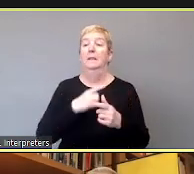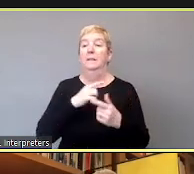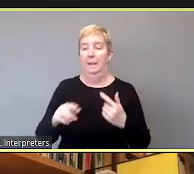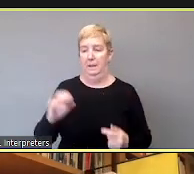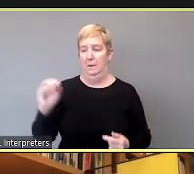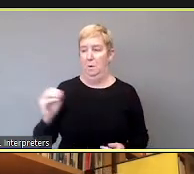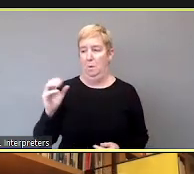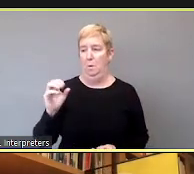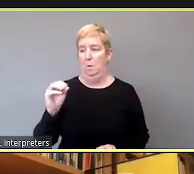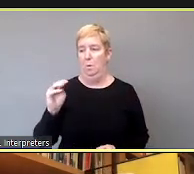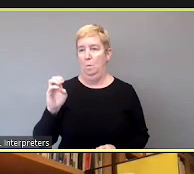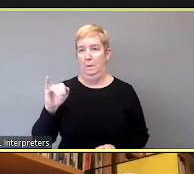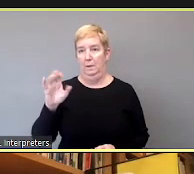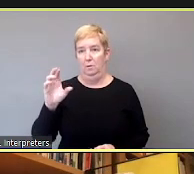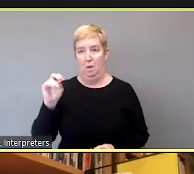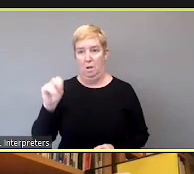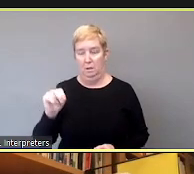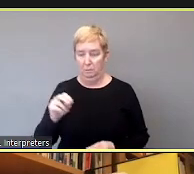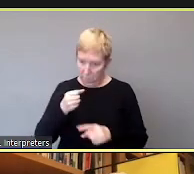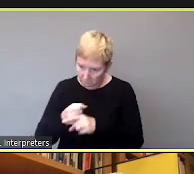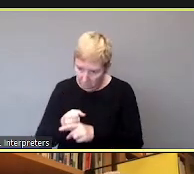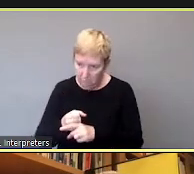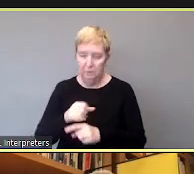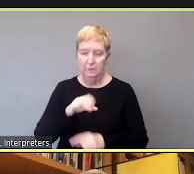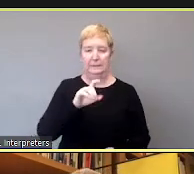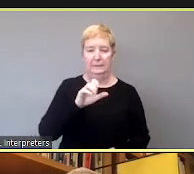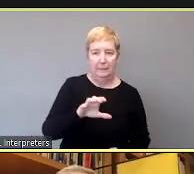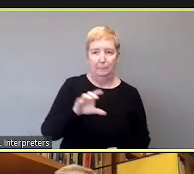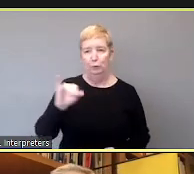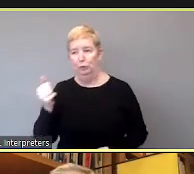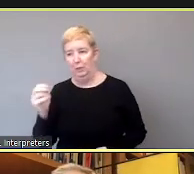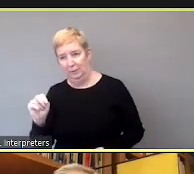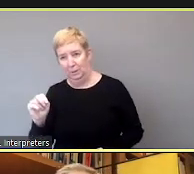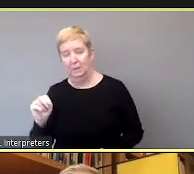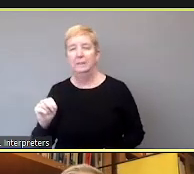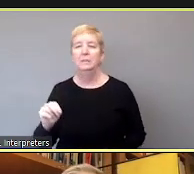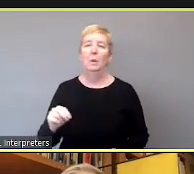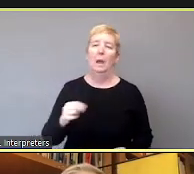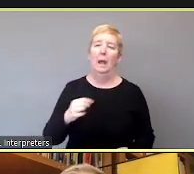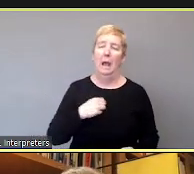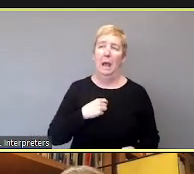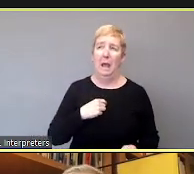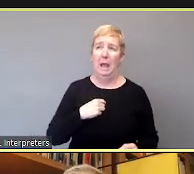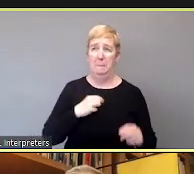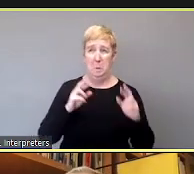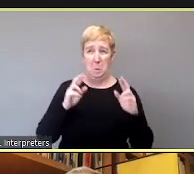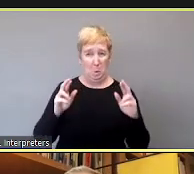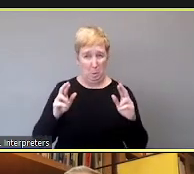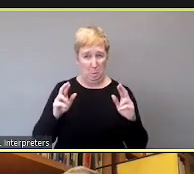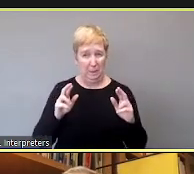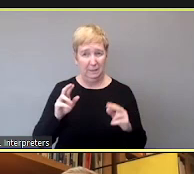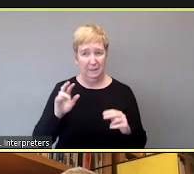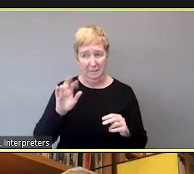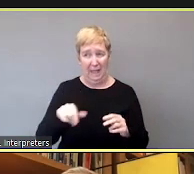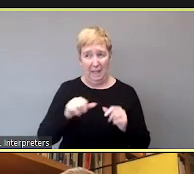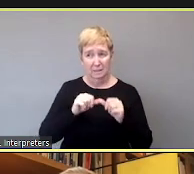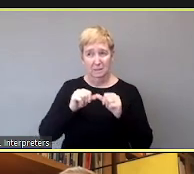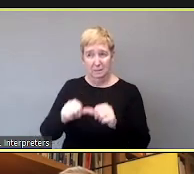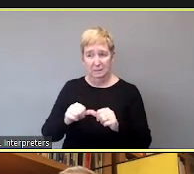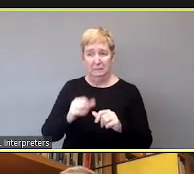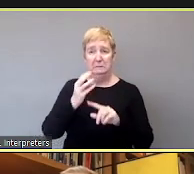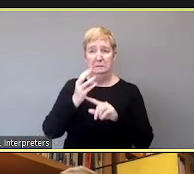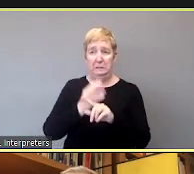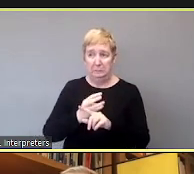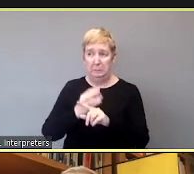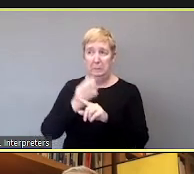Omicron 6 months later, again, December, January. And so I'm kind of hoping that holds out, and that maybe we're all going to get a little